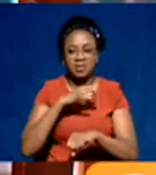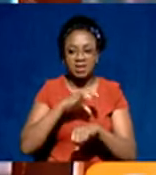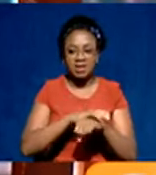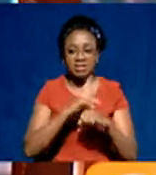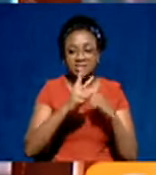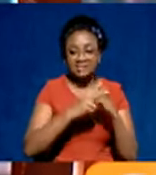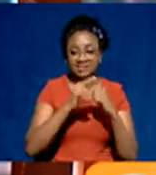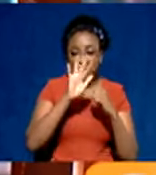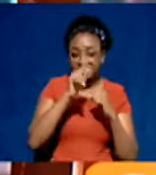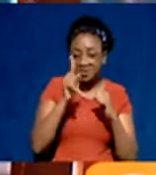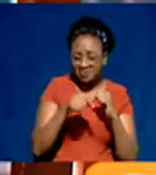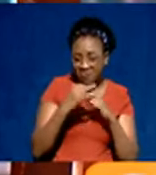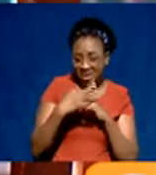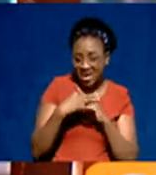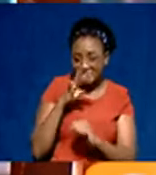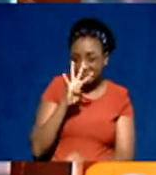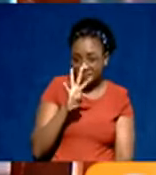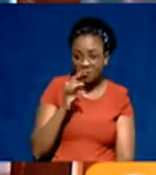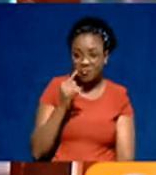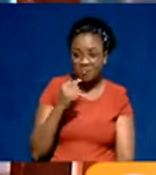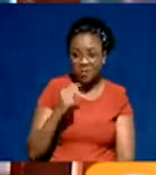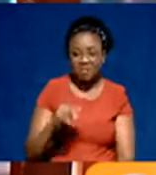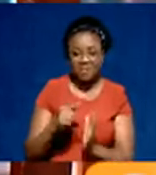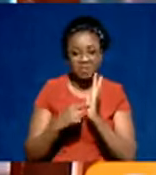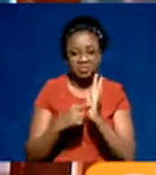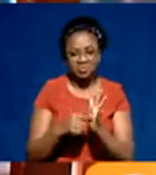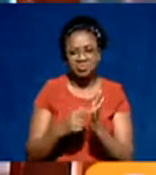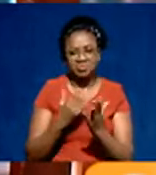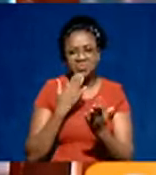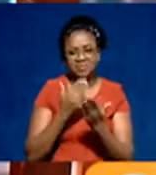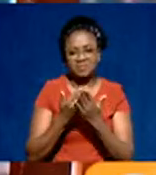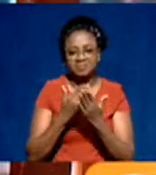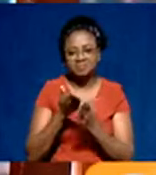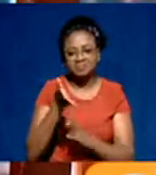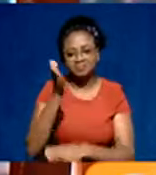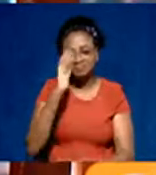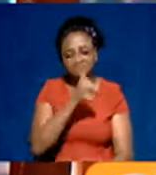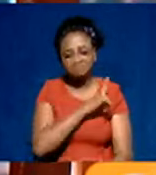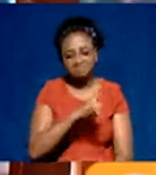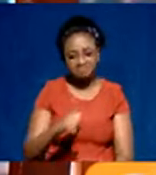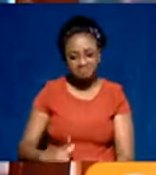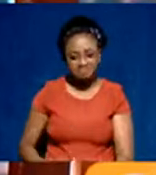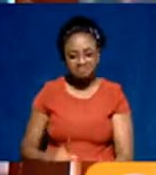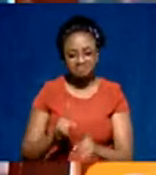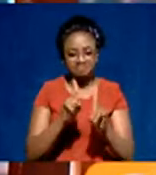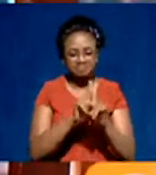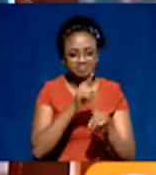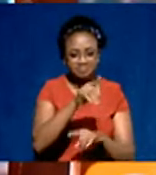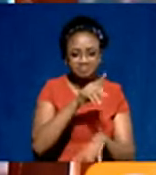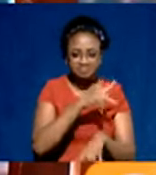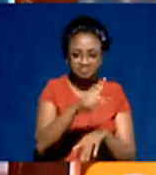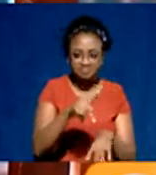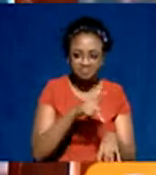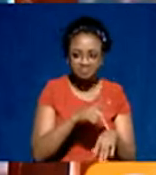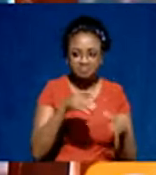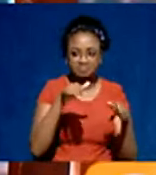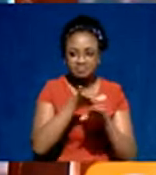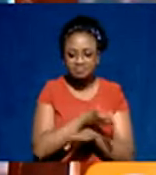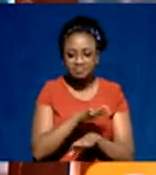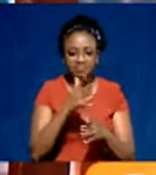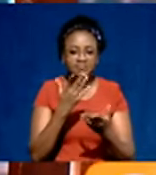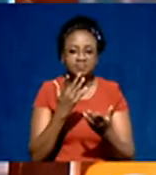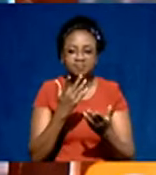out of 84. I just give thanks to the Lord. My gratitude to Madam Principal, Deputy Mr.